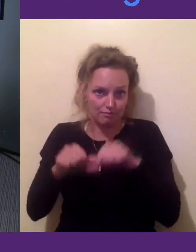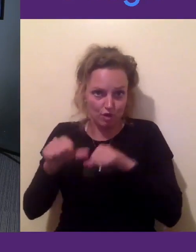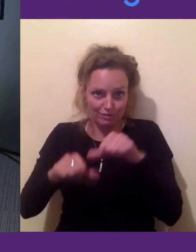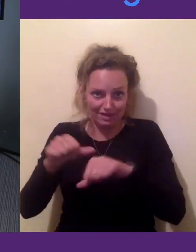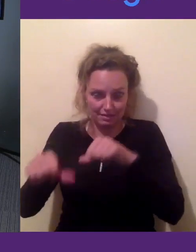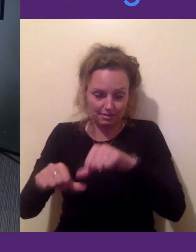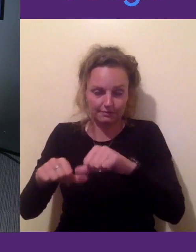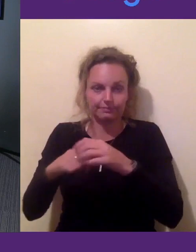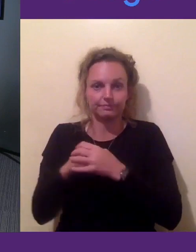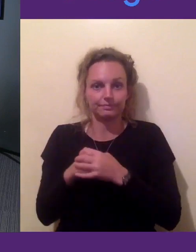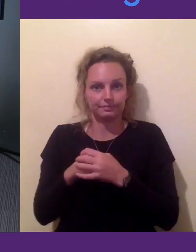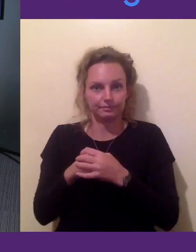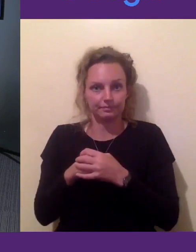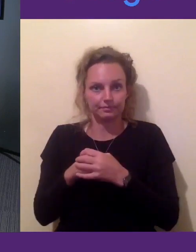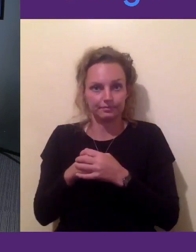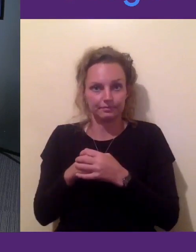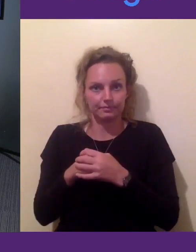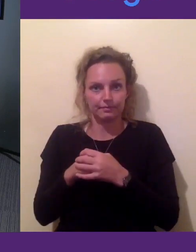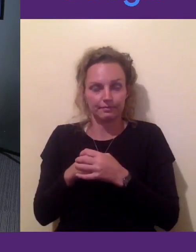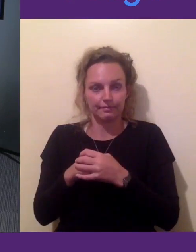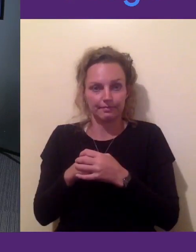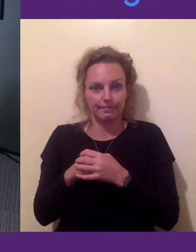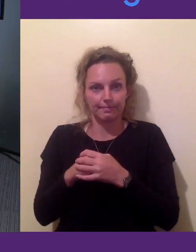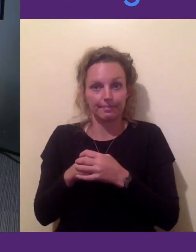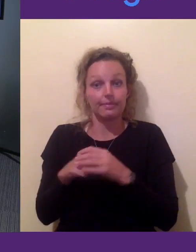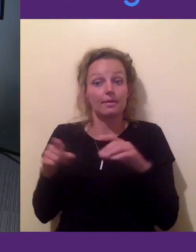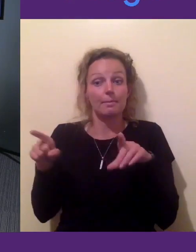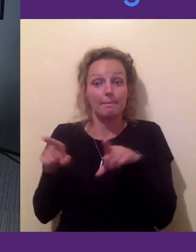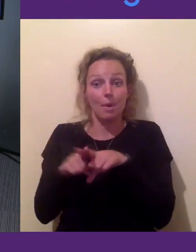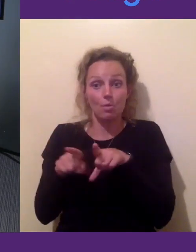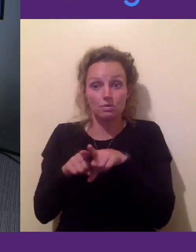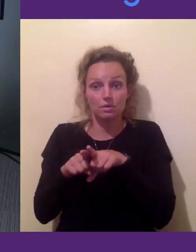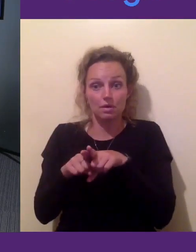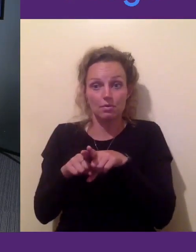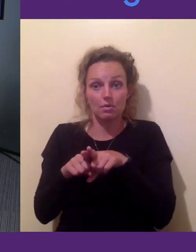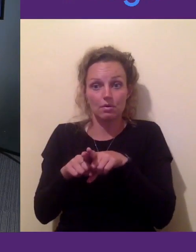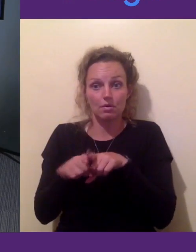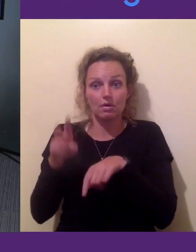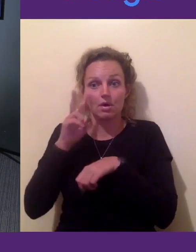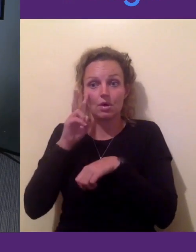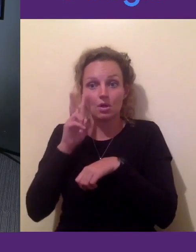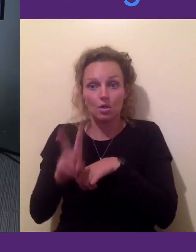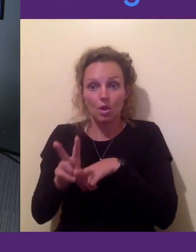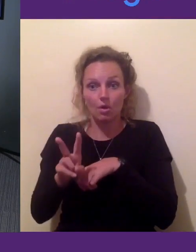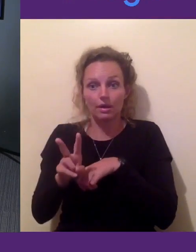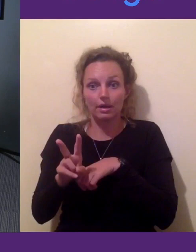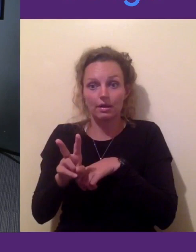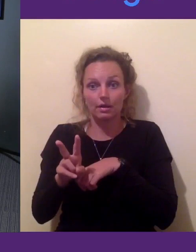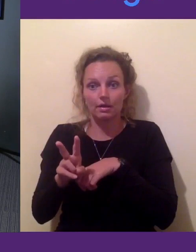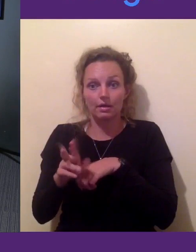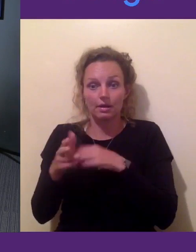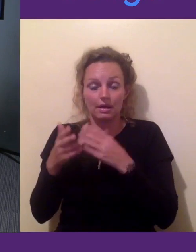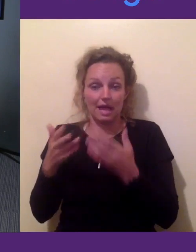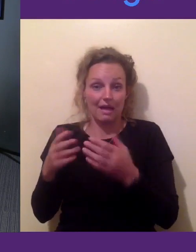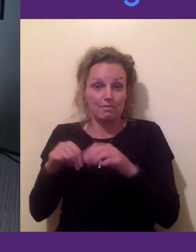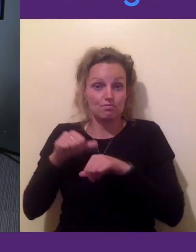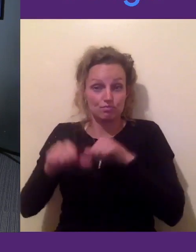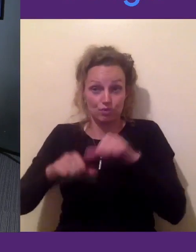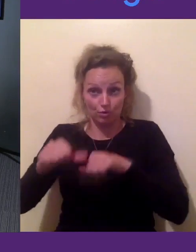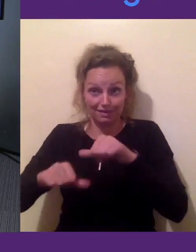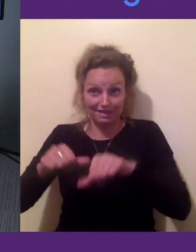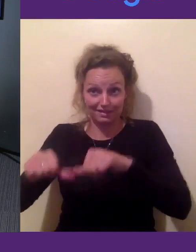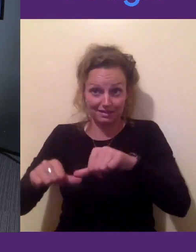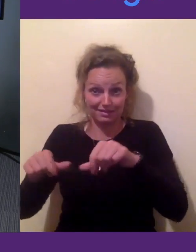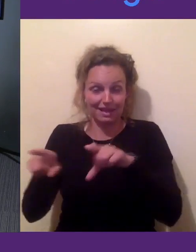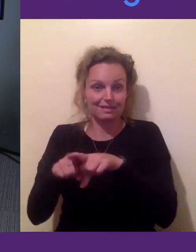empathy. But the other side is to look at the processes that you have within your organization. So for example, at Miro, we have an accessibility policy, and we have a